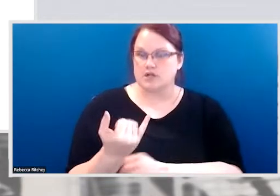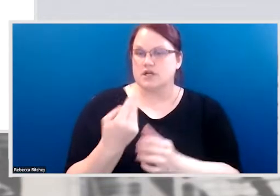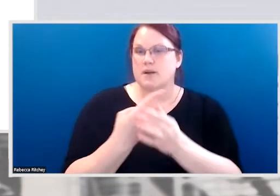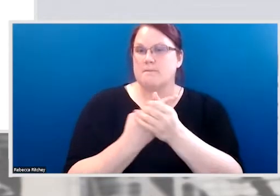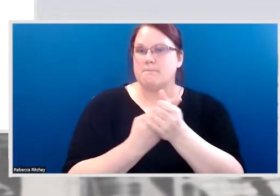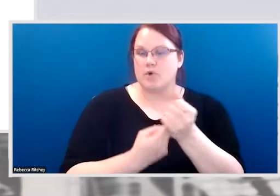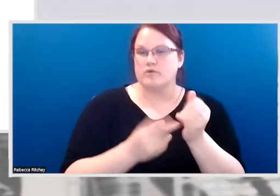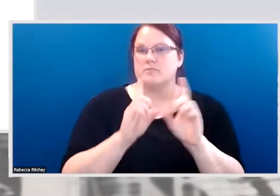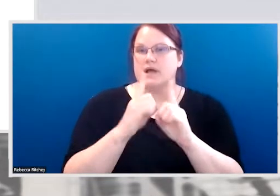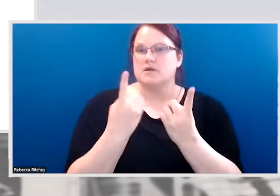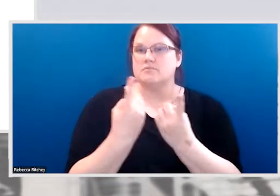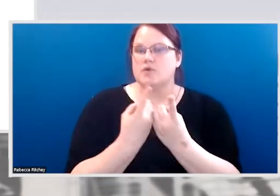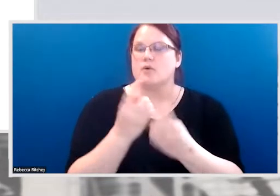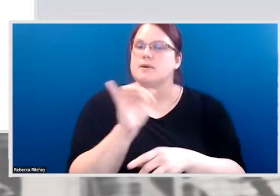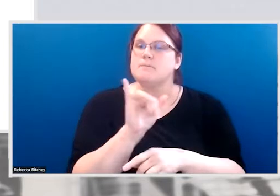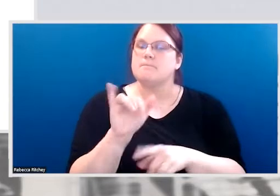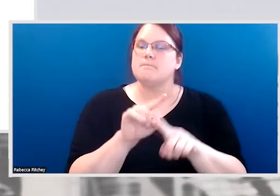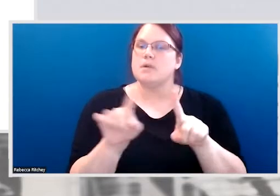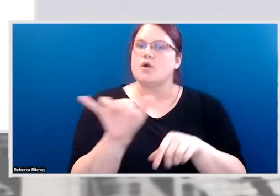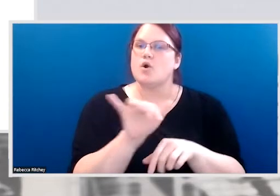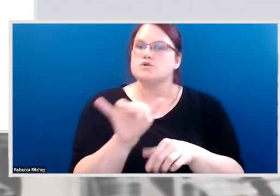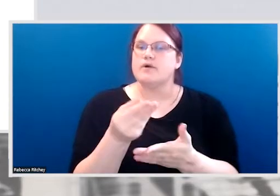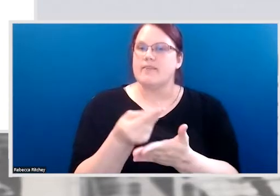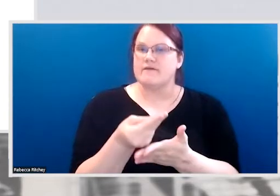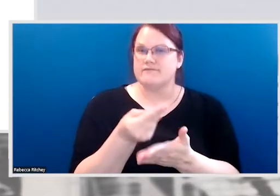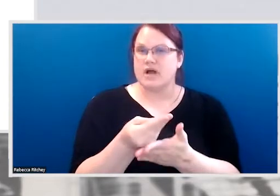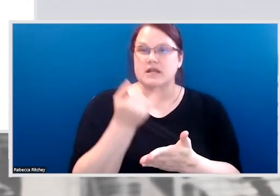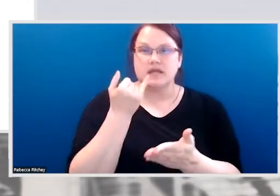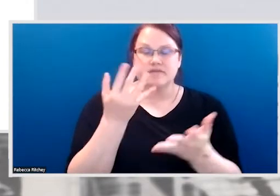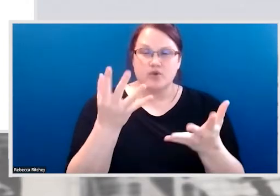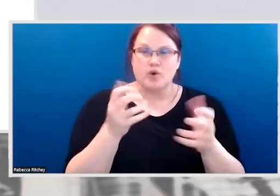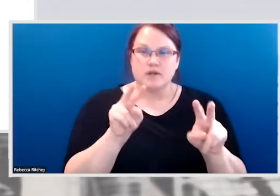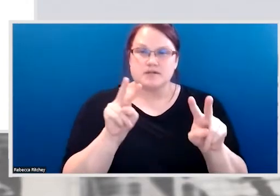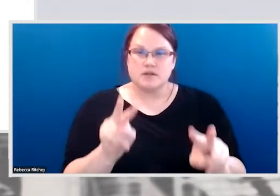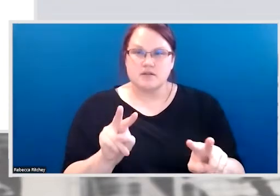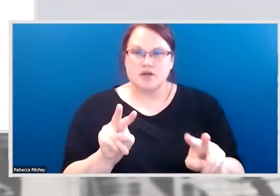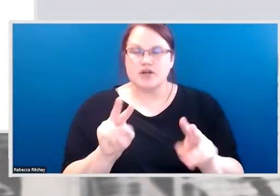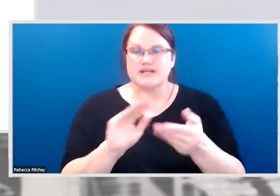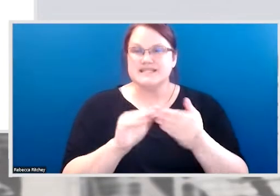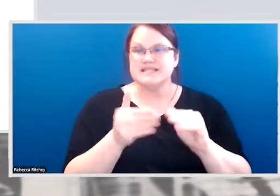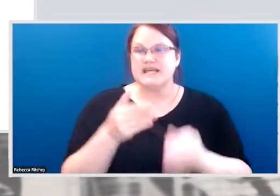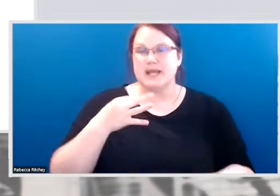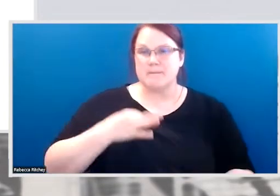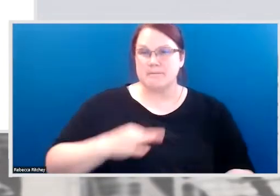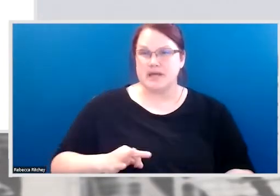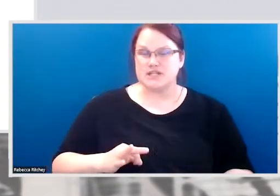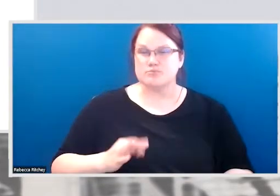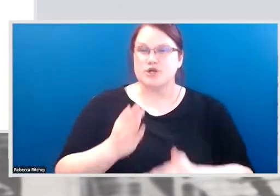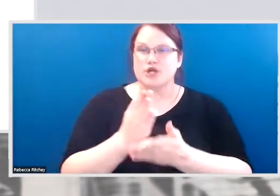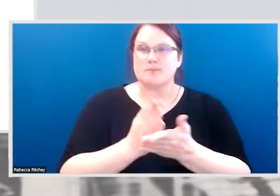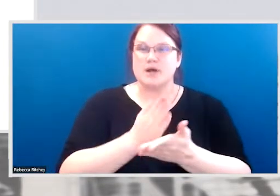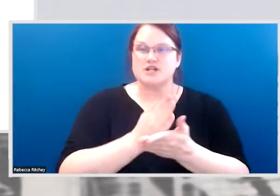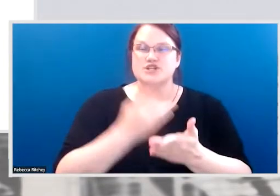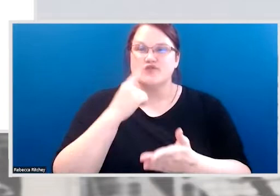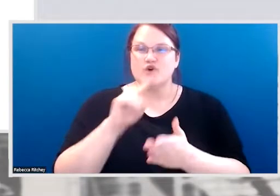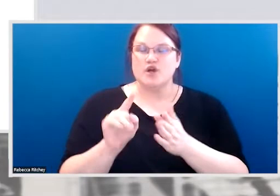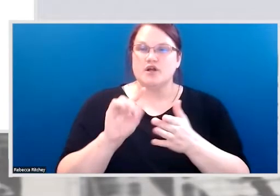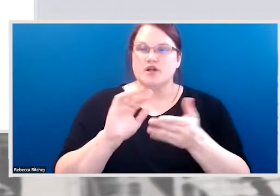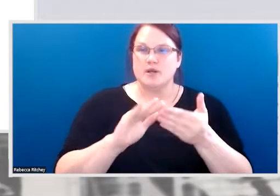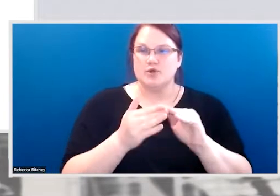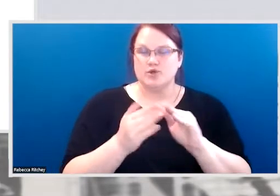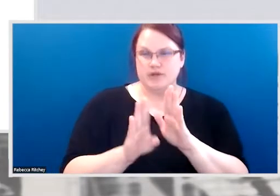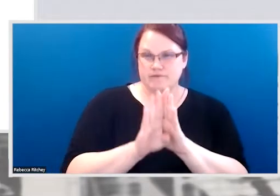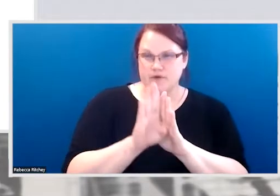by the department, but also by the funding. So if you wanted to look at what did the city of Pittsburgh budget for community development block grants